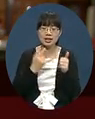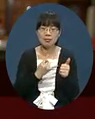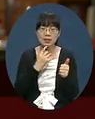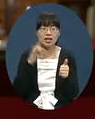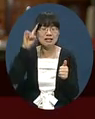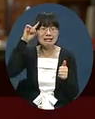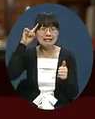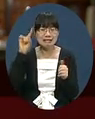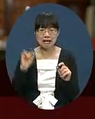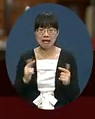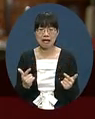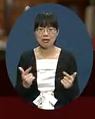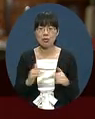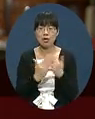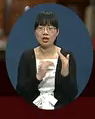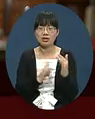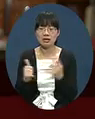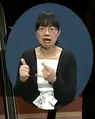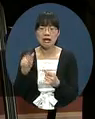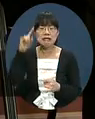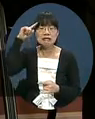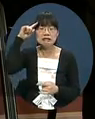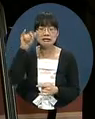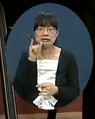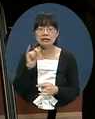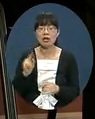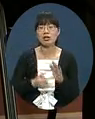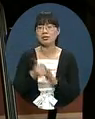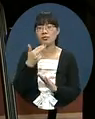too, because you have a sense of hopelessness.